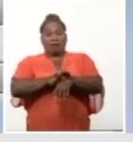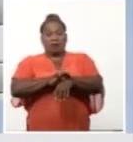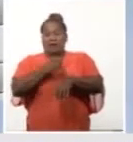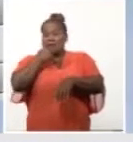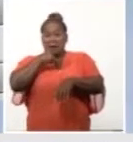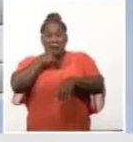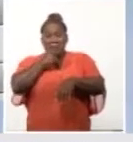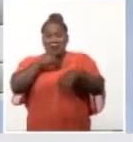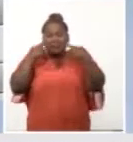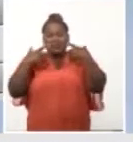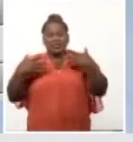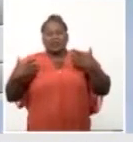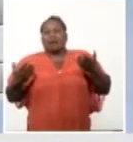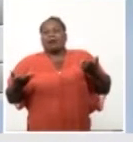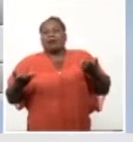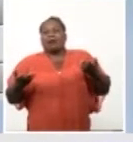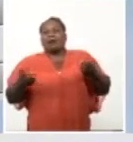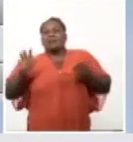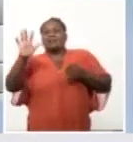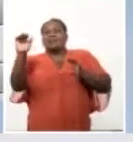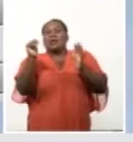And what is even more important,